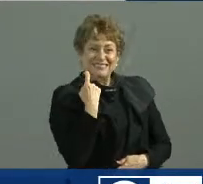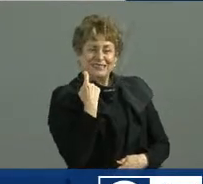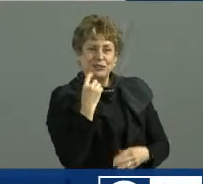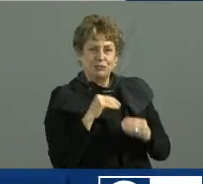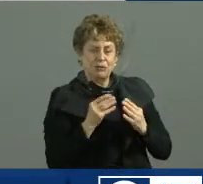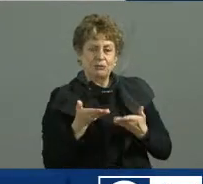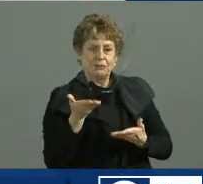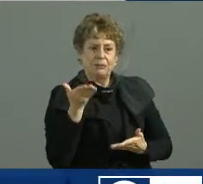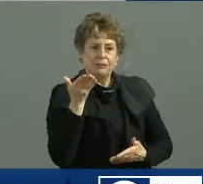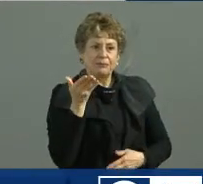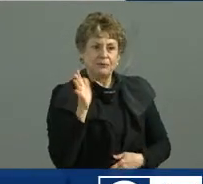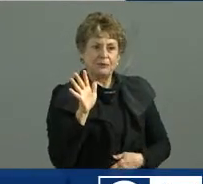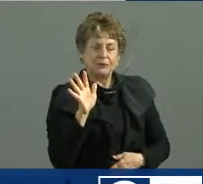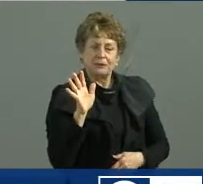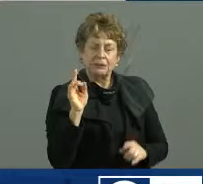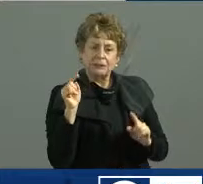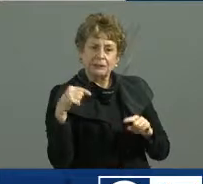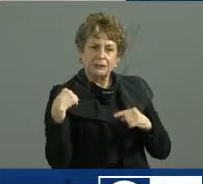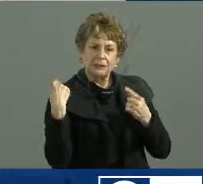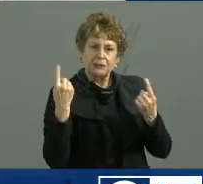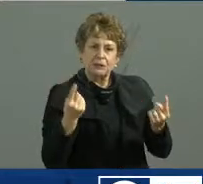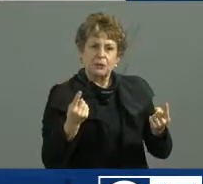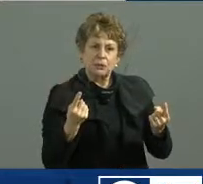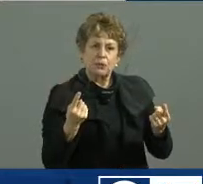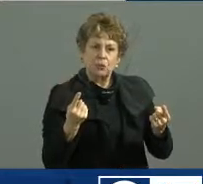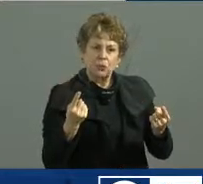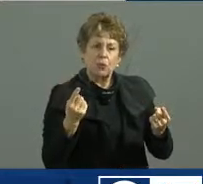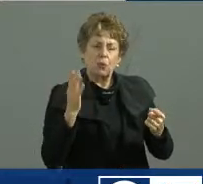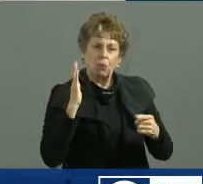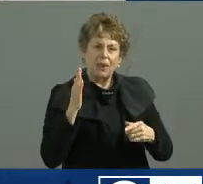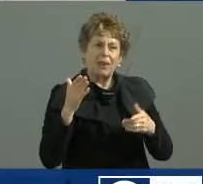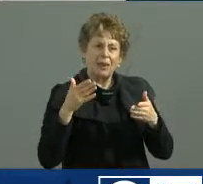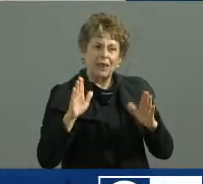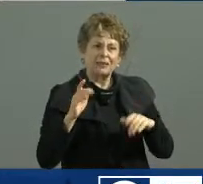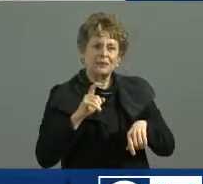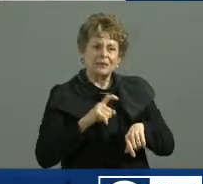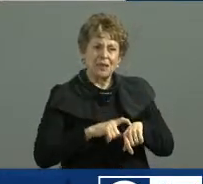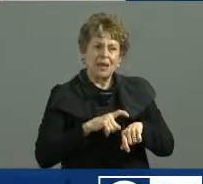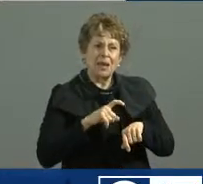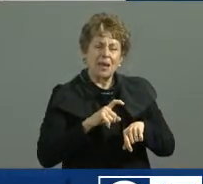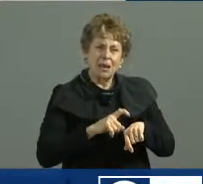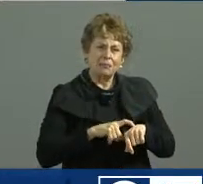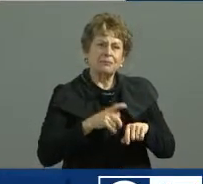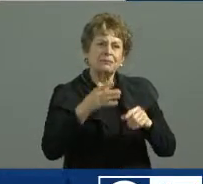of the previous weeks, I will leave time for plenty of questions.